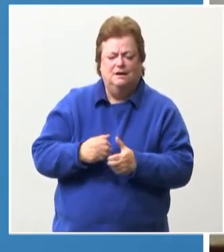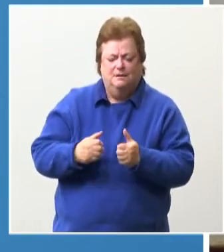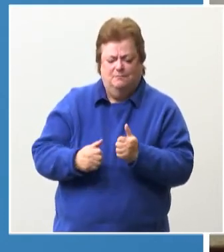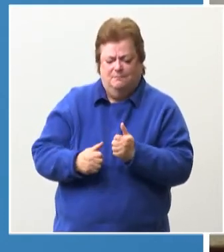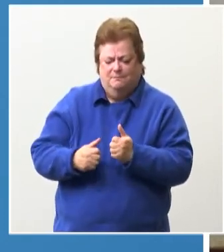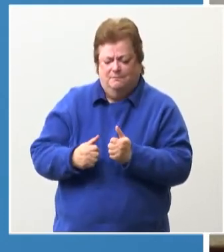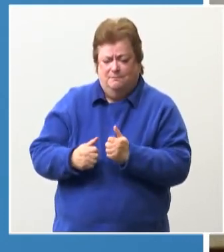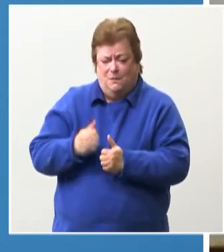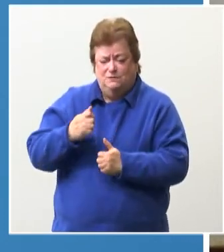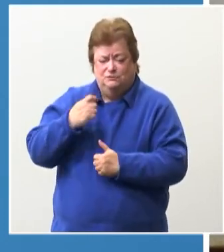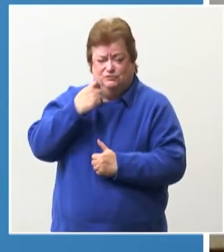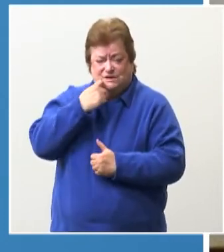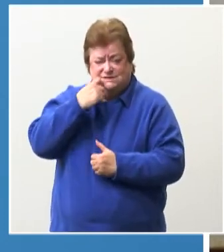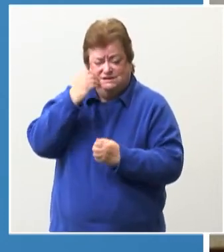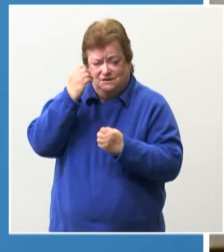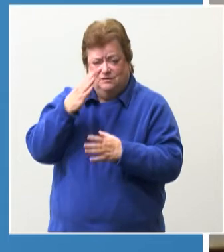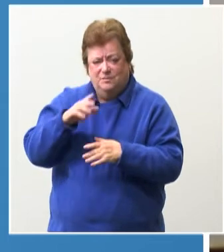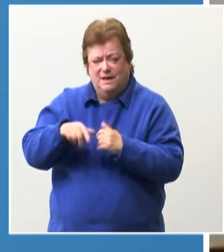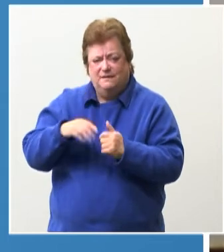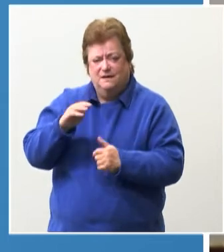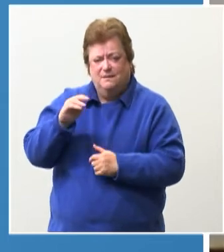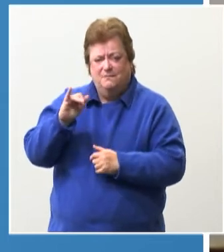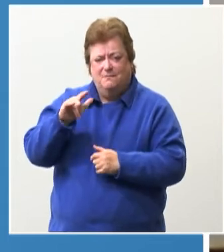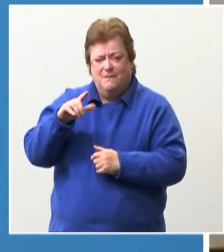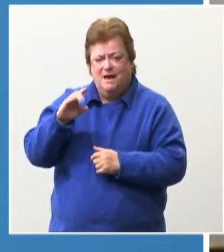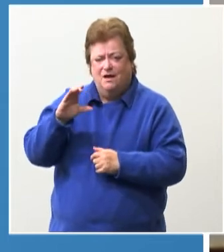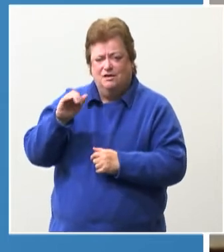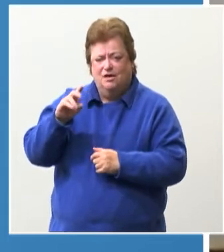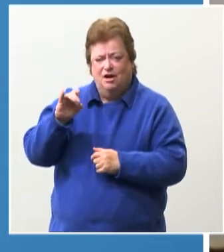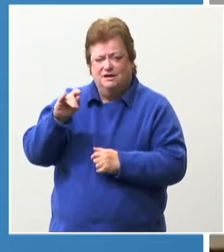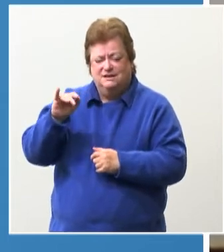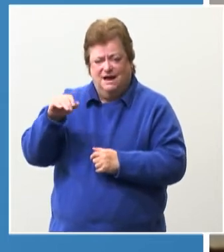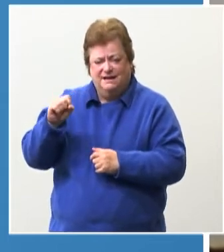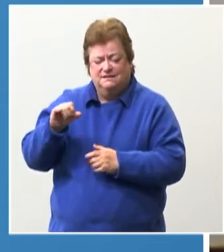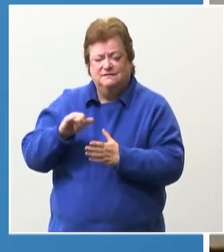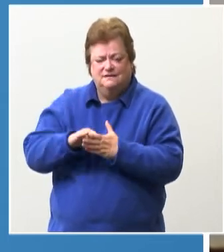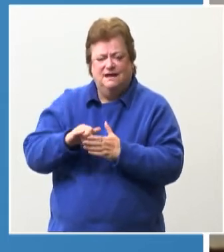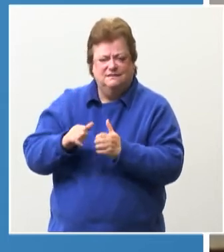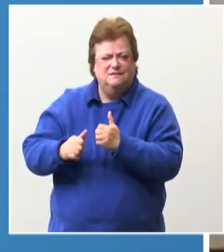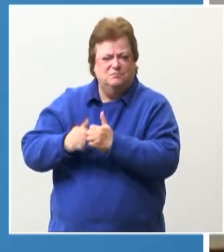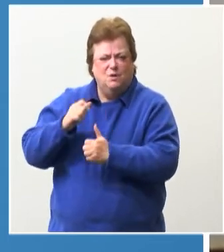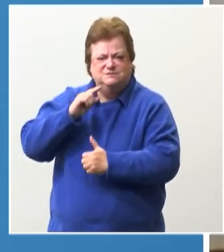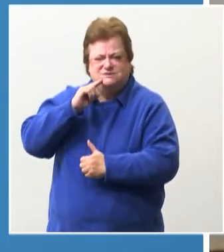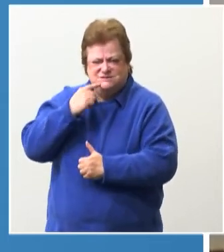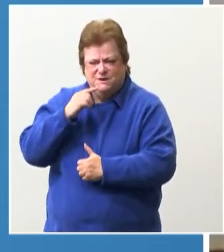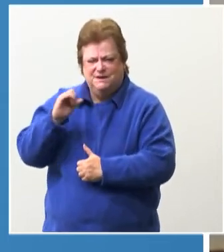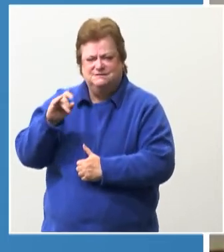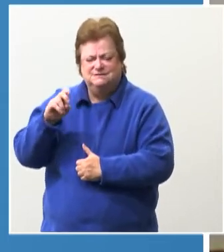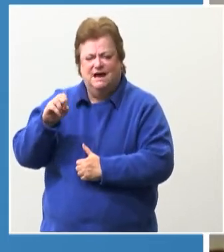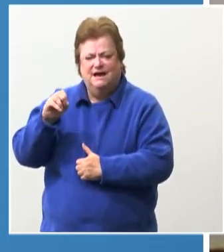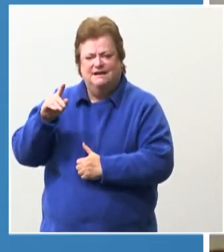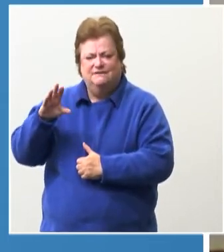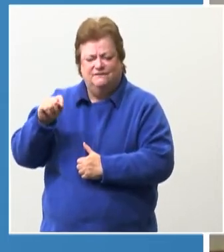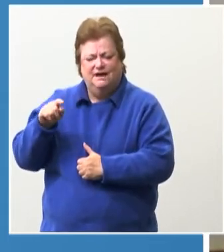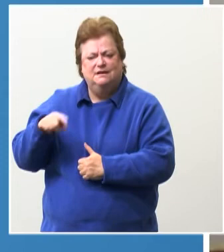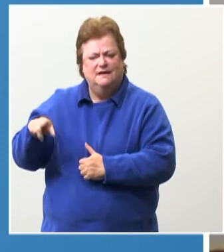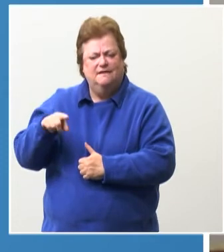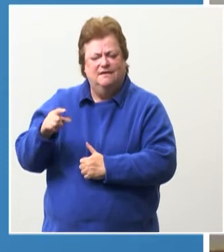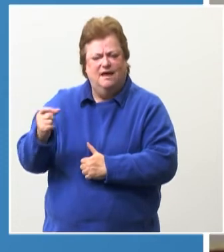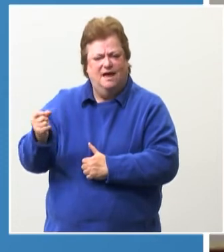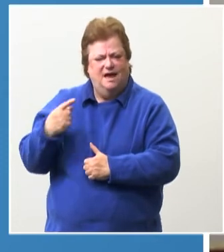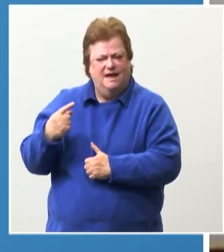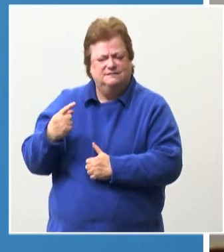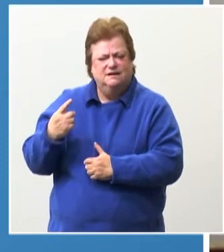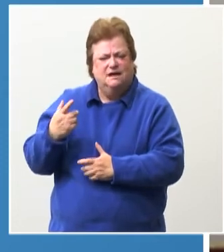heard specifically about the myocarditis, which is probably the more serious side effect people have questions about, is that in